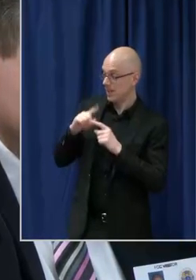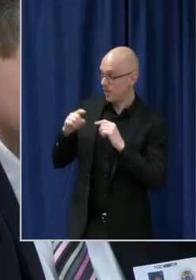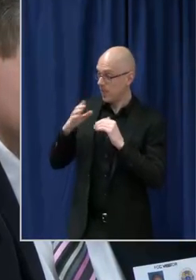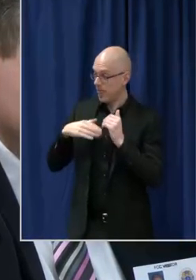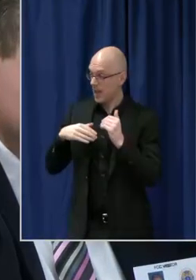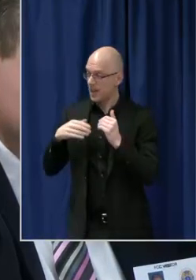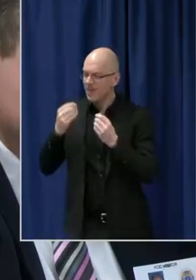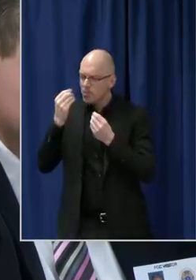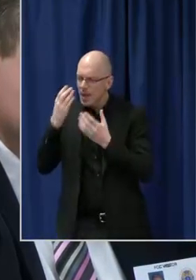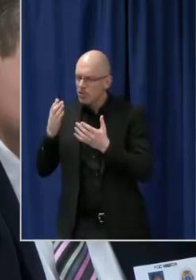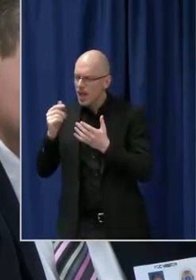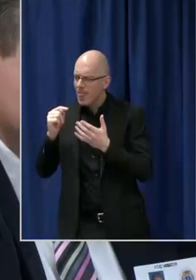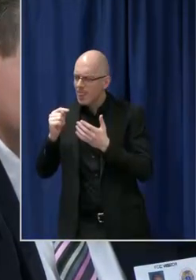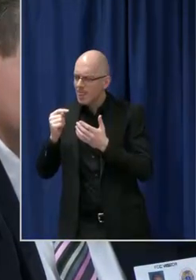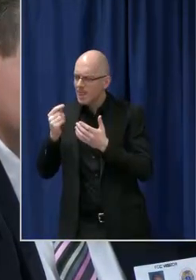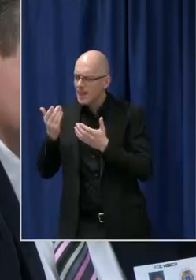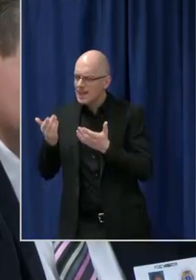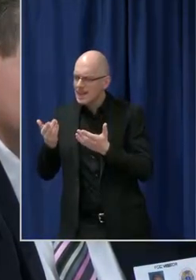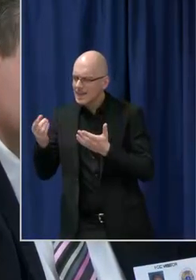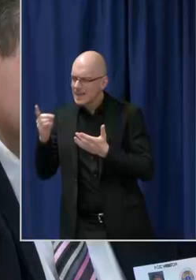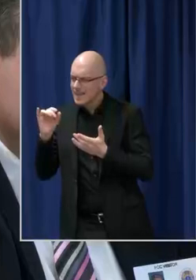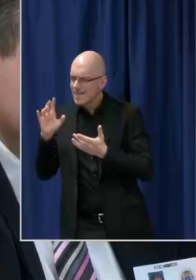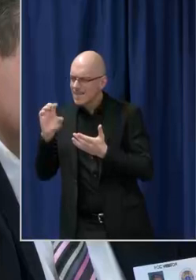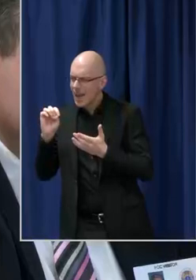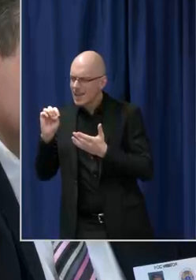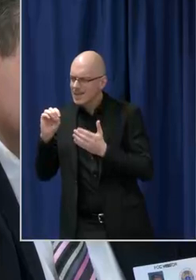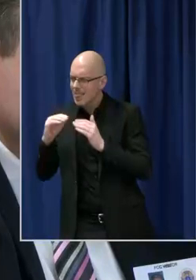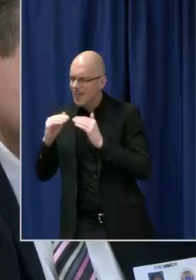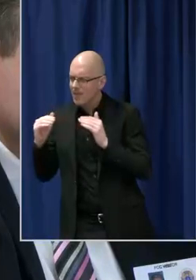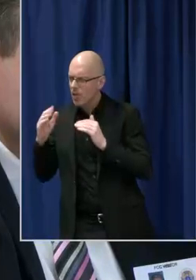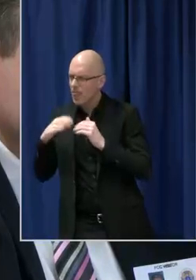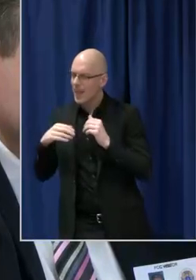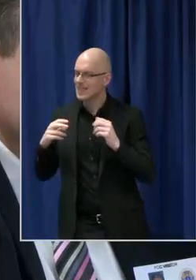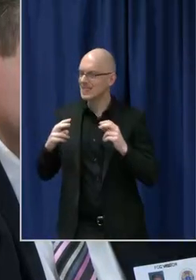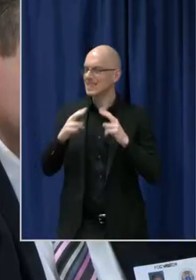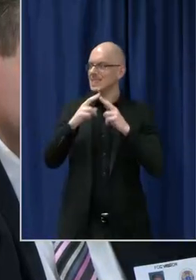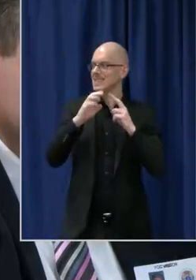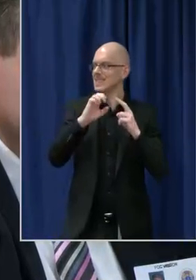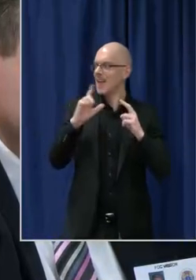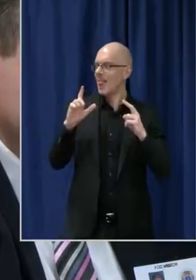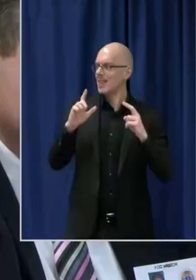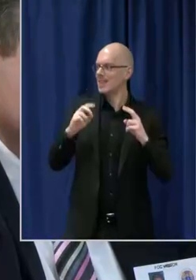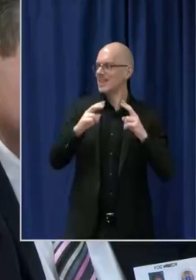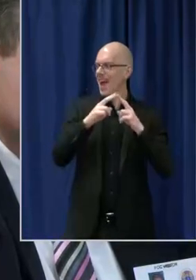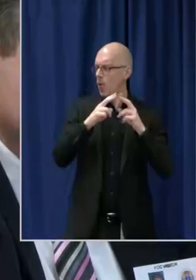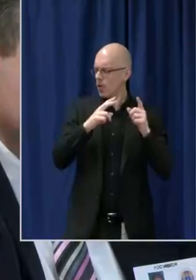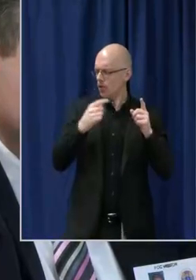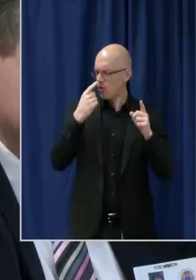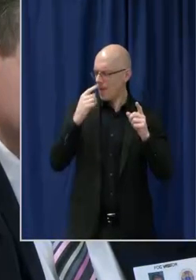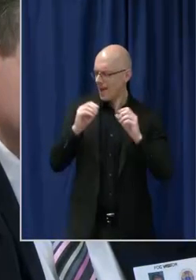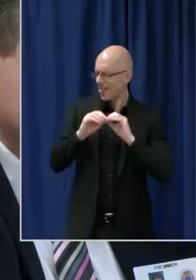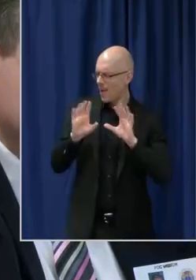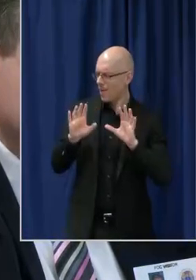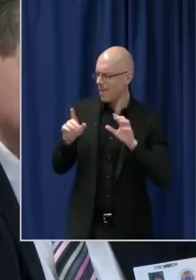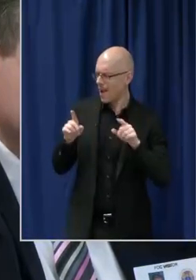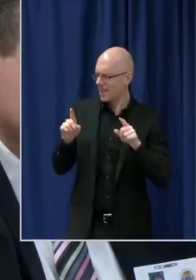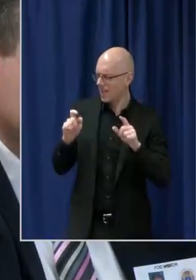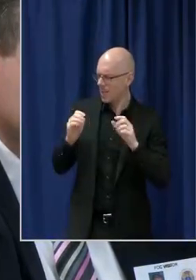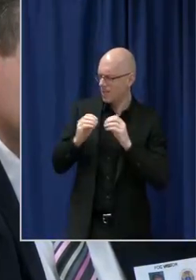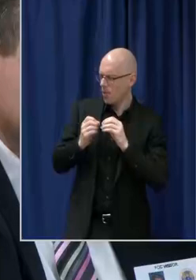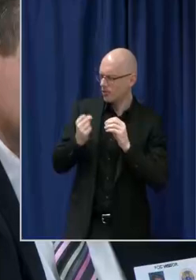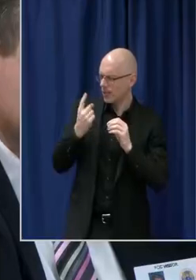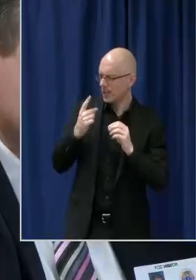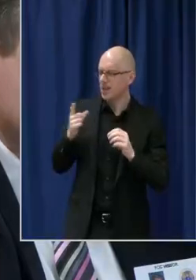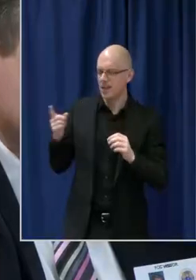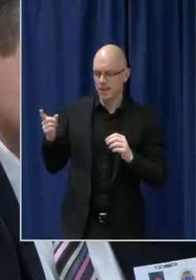device level versus cell tower. Can you clarify that a little bit? Just I needed a little bit more context there. Sure. So that's